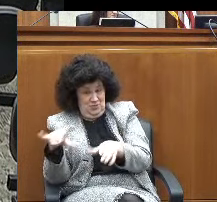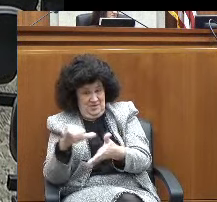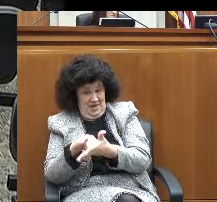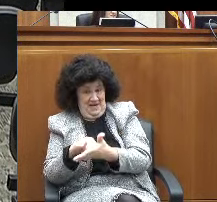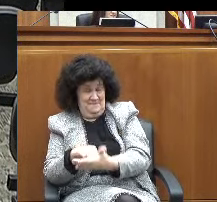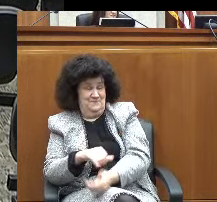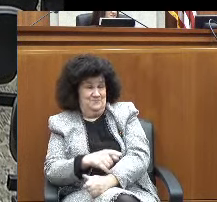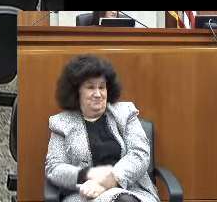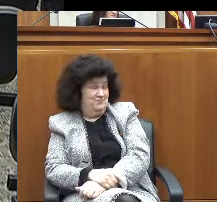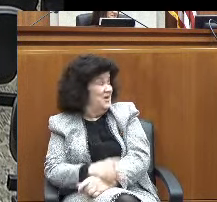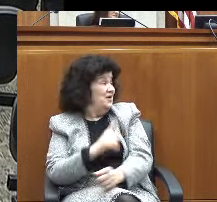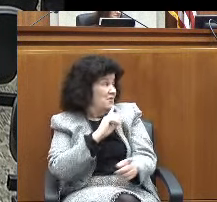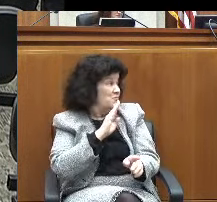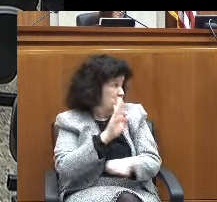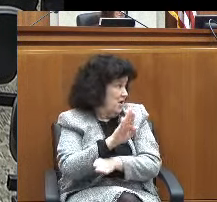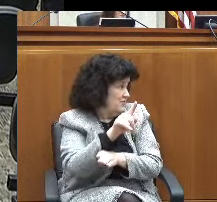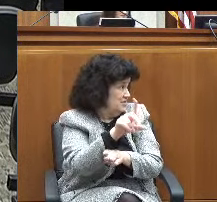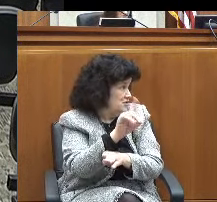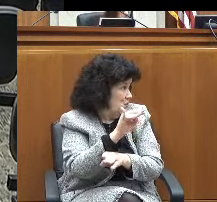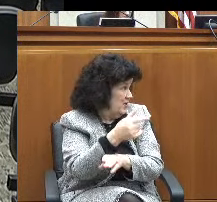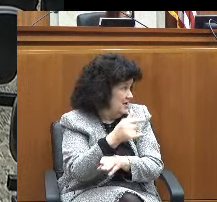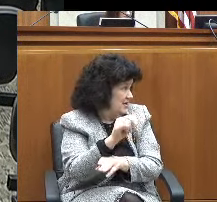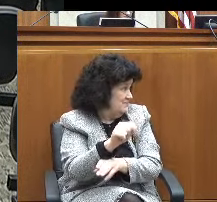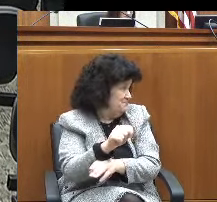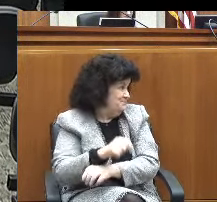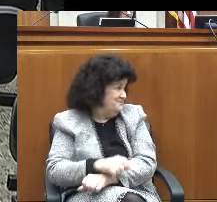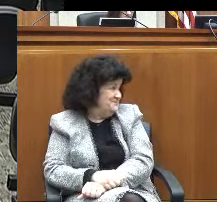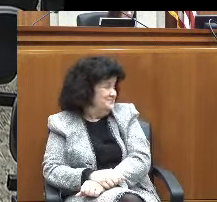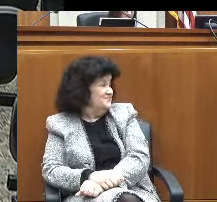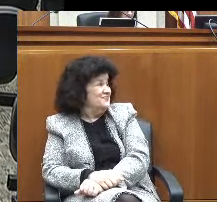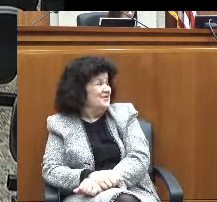Come on now.